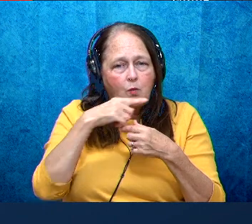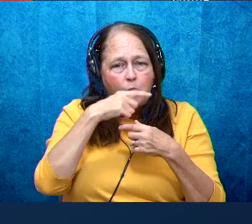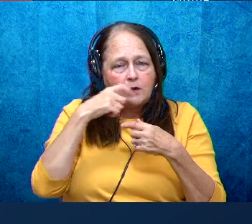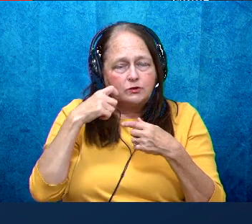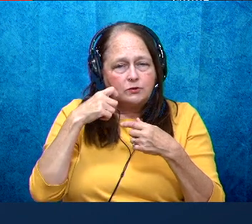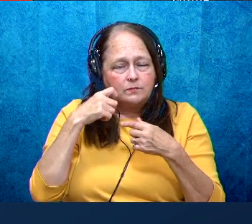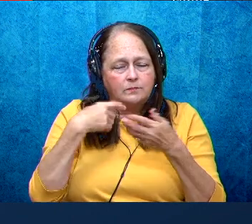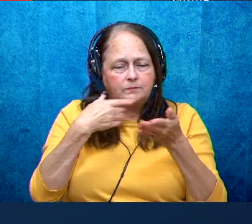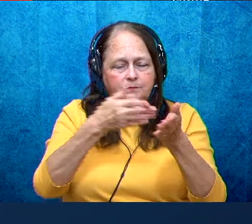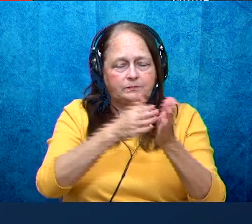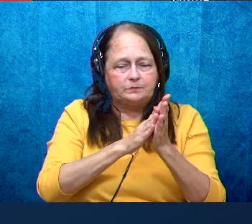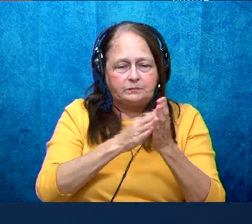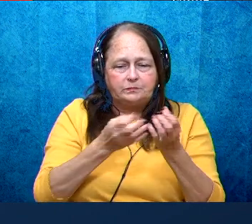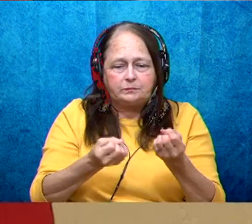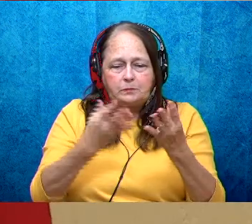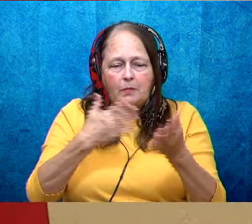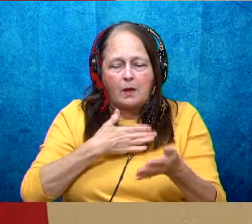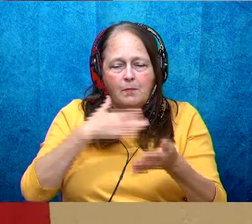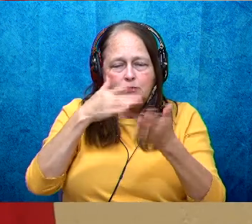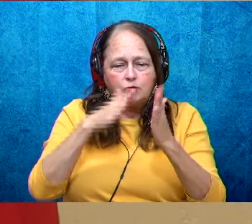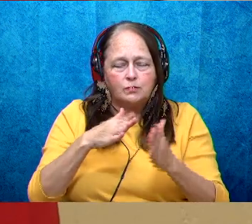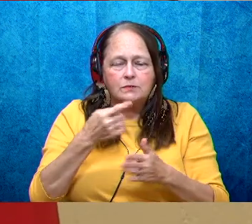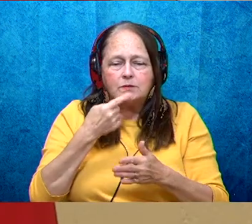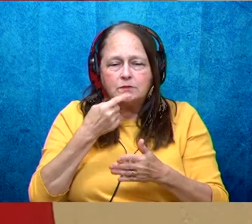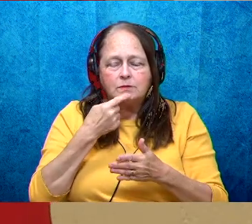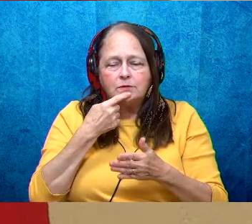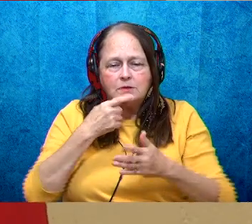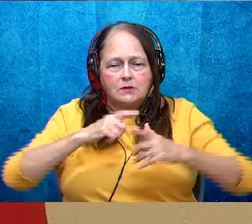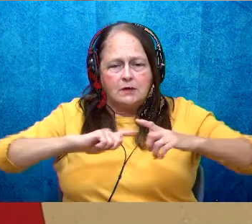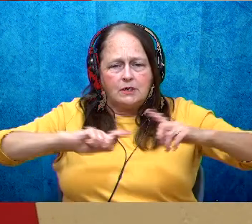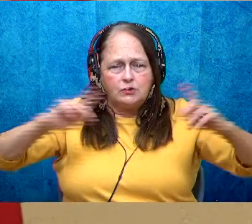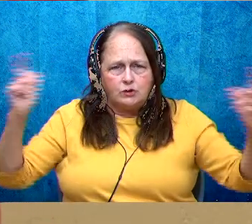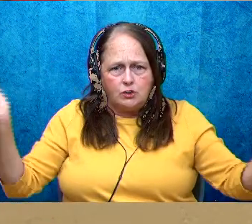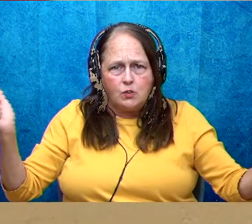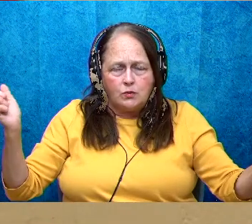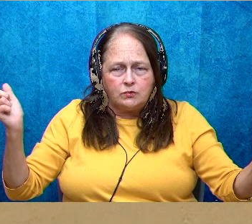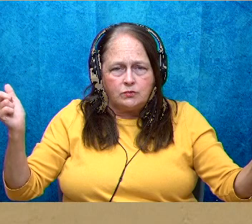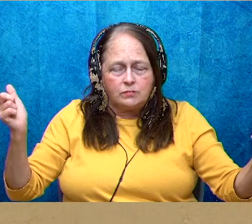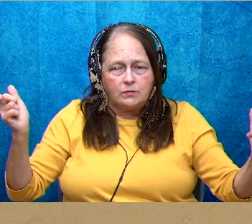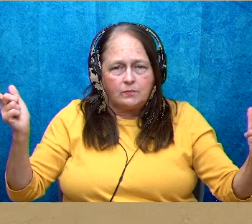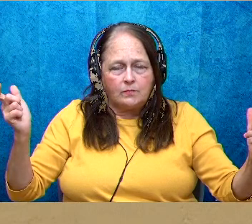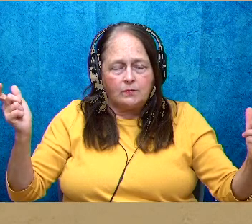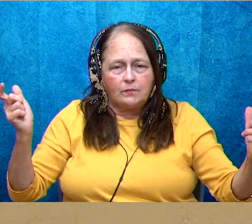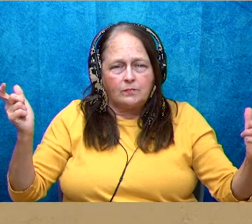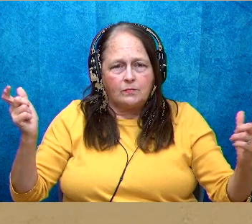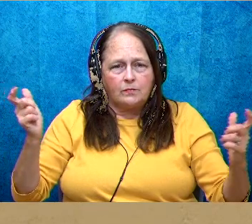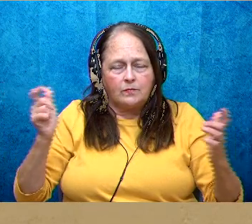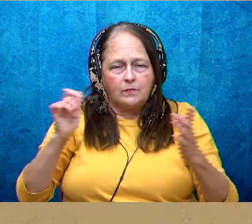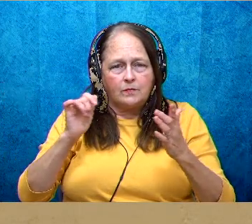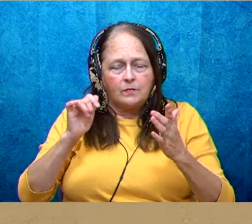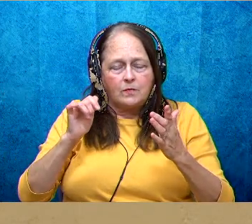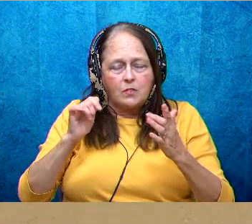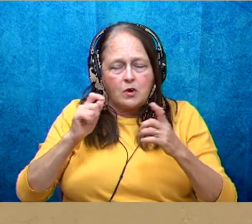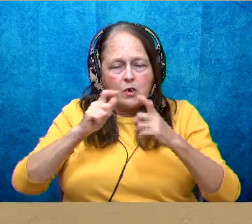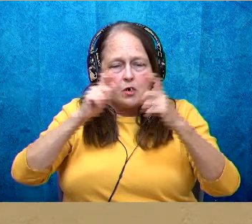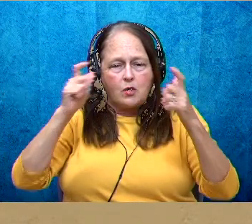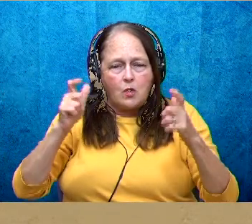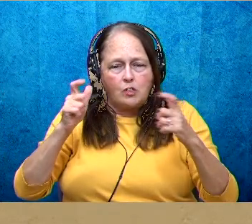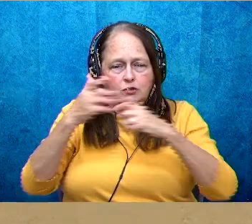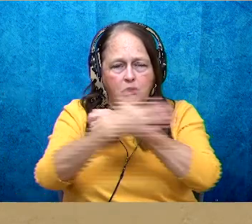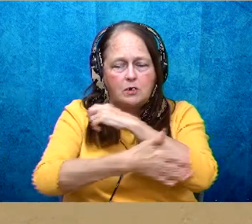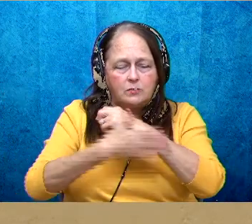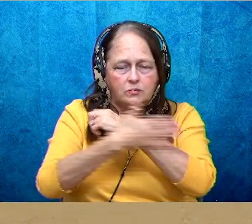responses. Many of my students said, it's huge. They said, it's a large